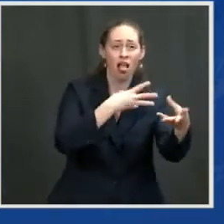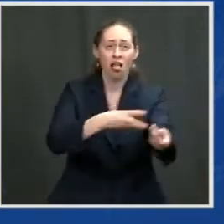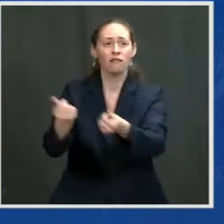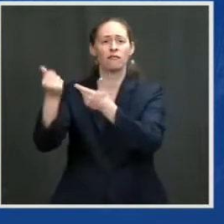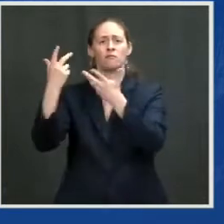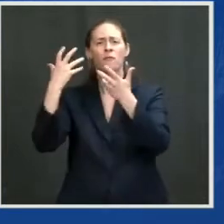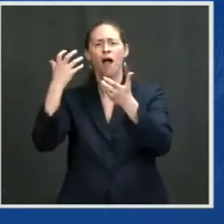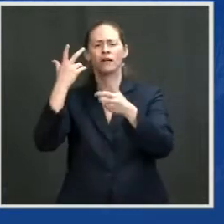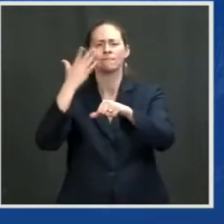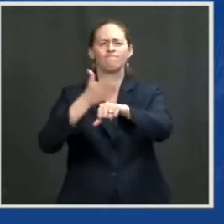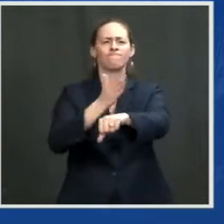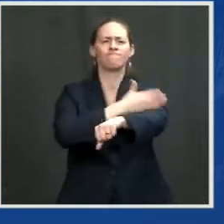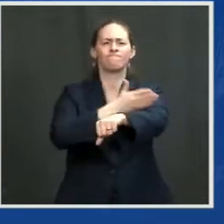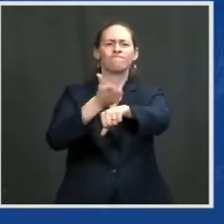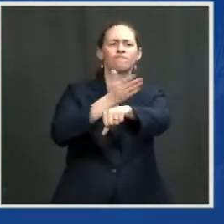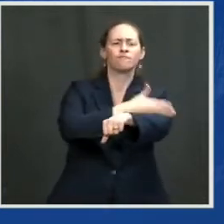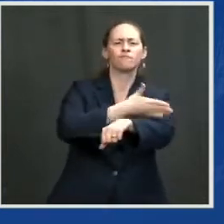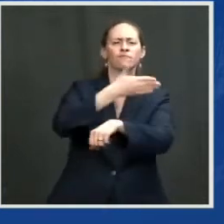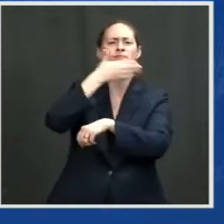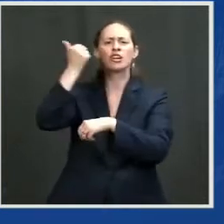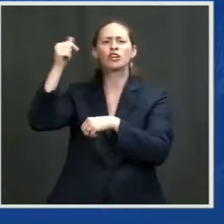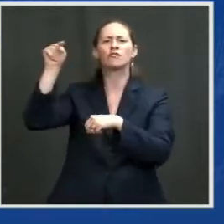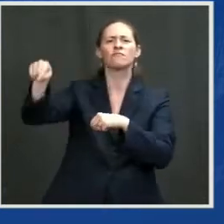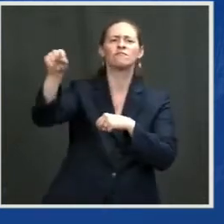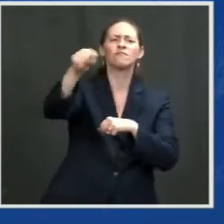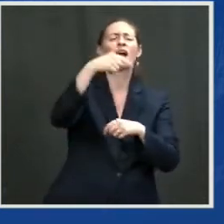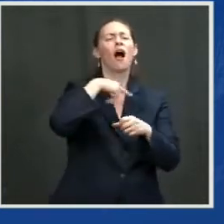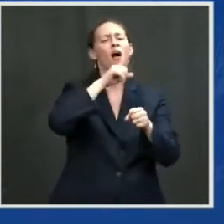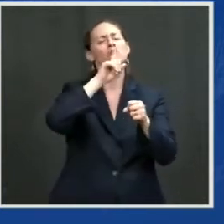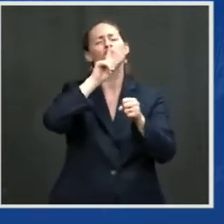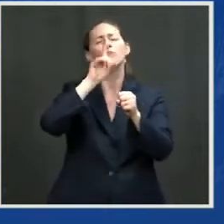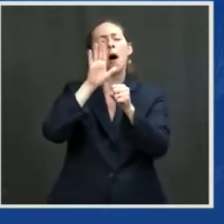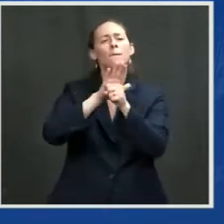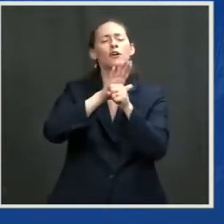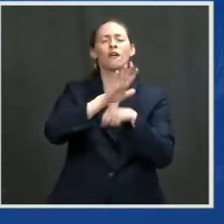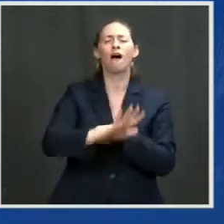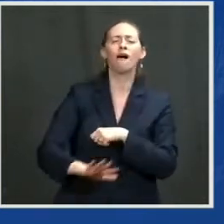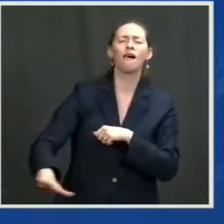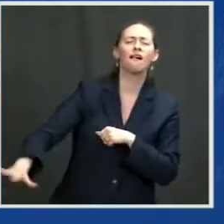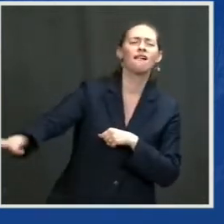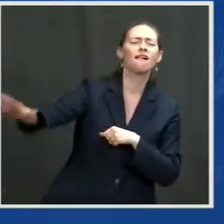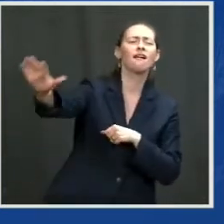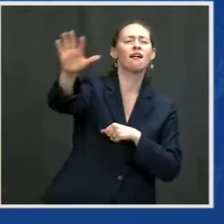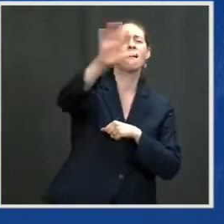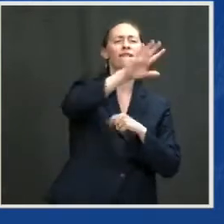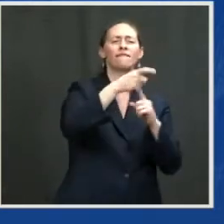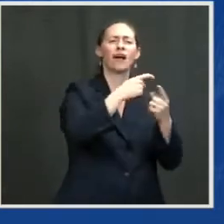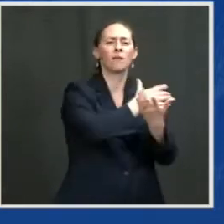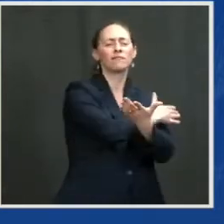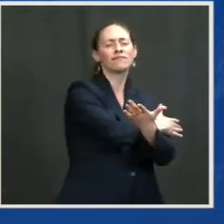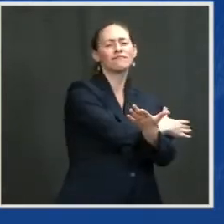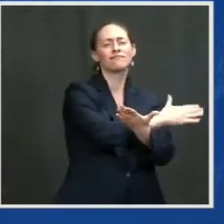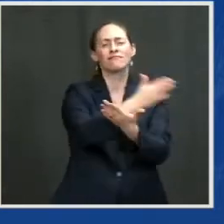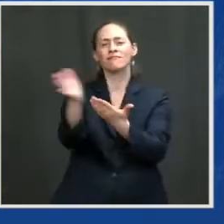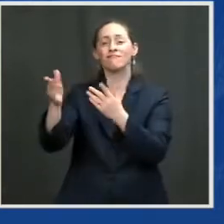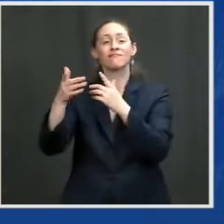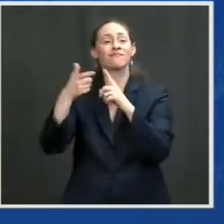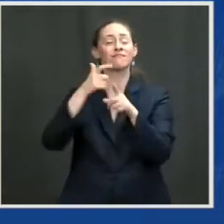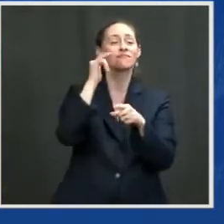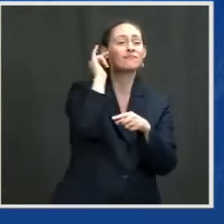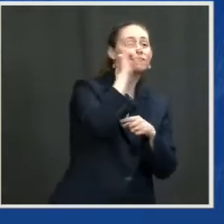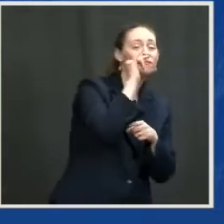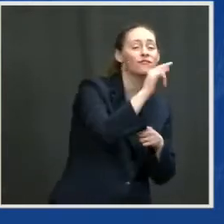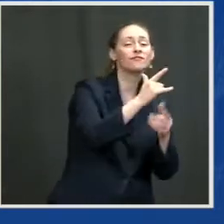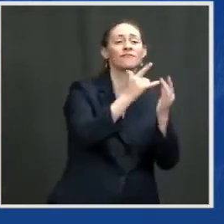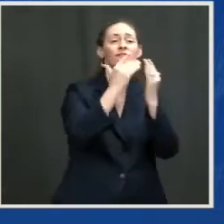set it in place. Every single thing, from the deck of an aircraft carrier to a railing in a new building,